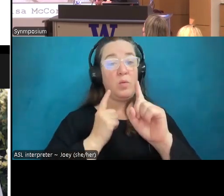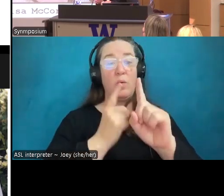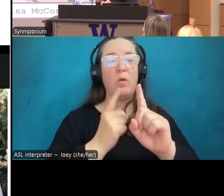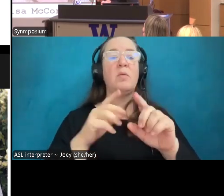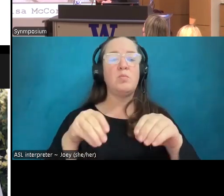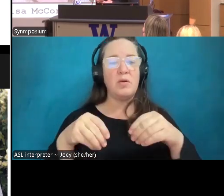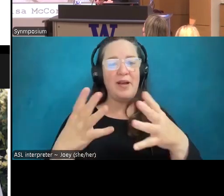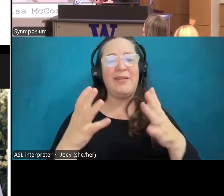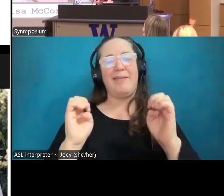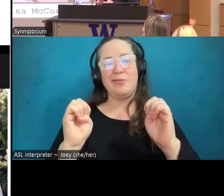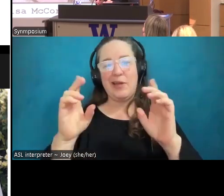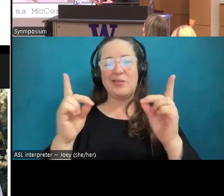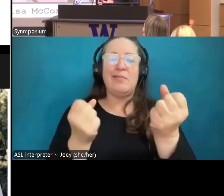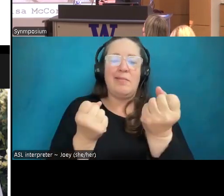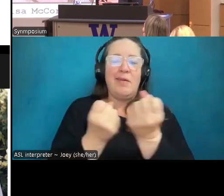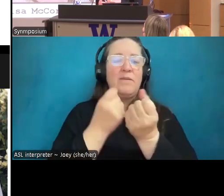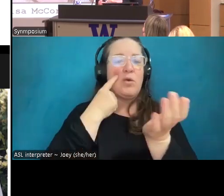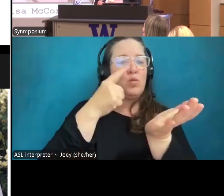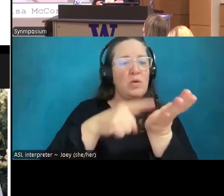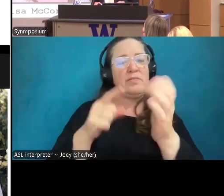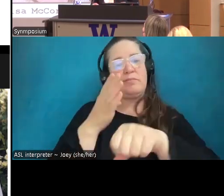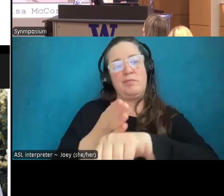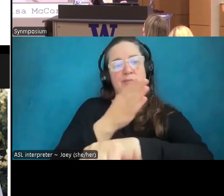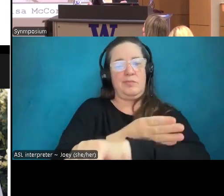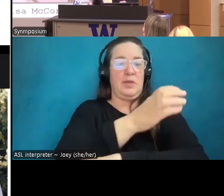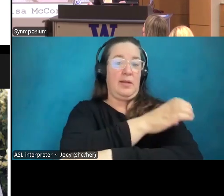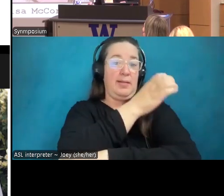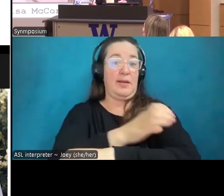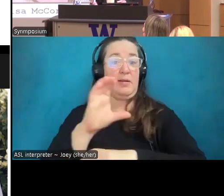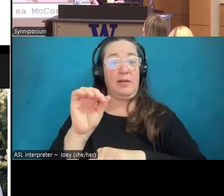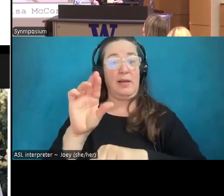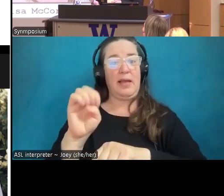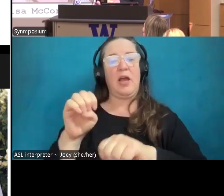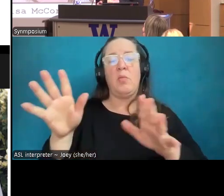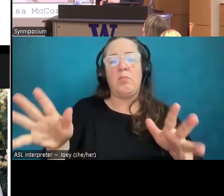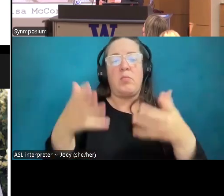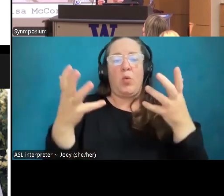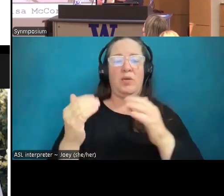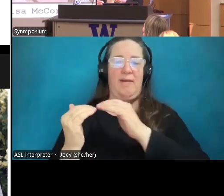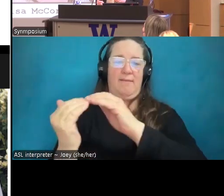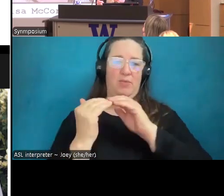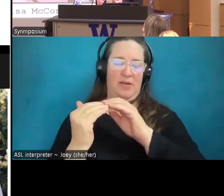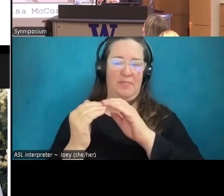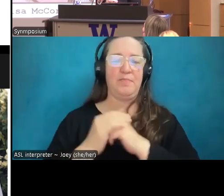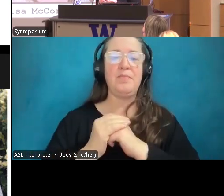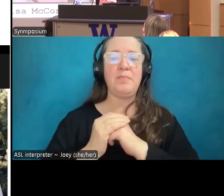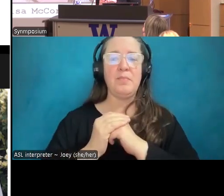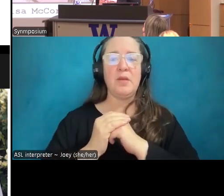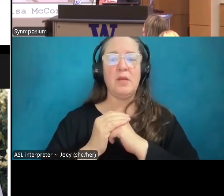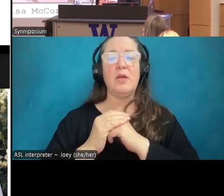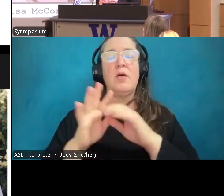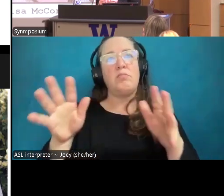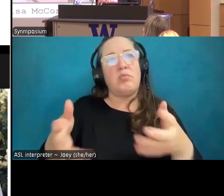for research, enhance clinical care, and promote equity. And we aim to do this promoting equity by